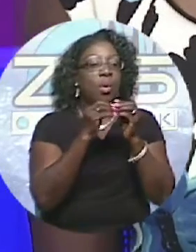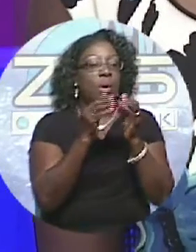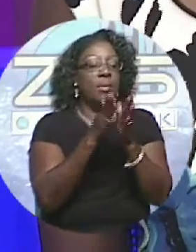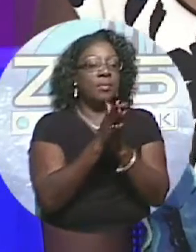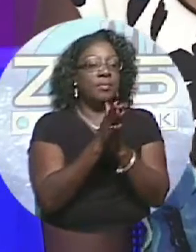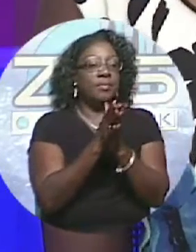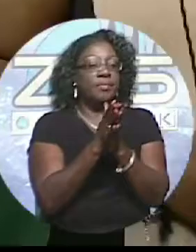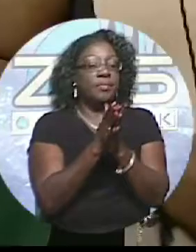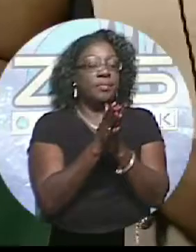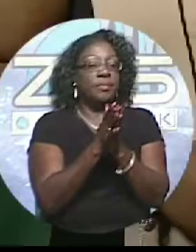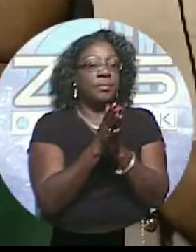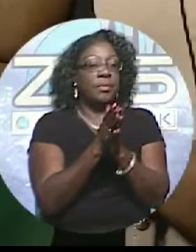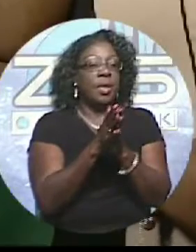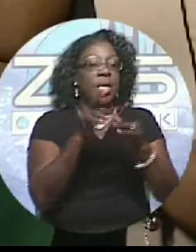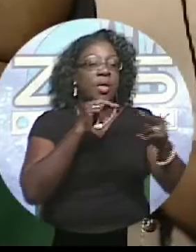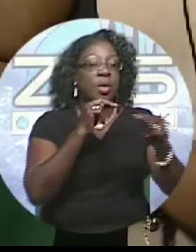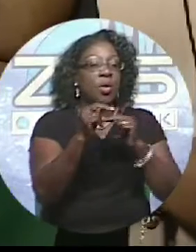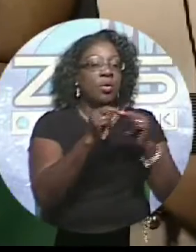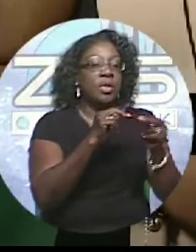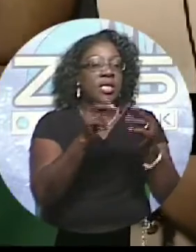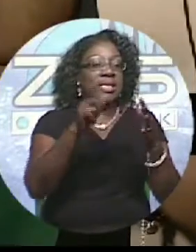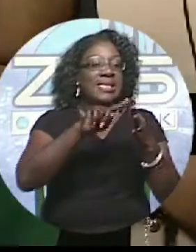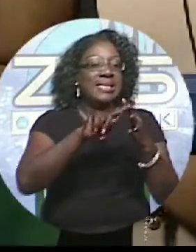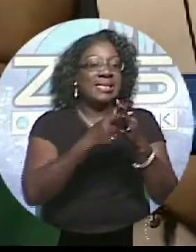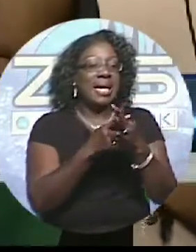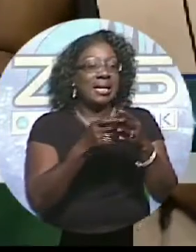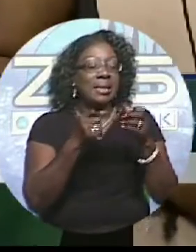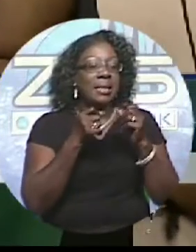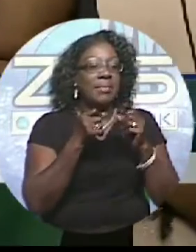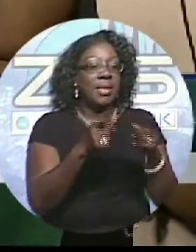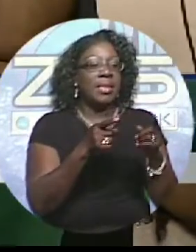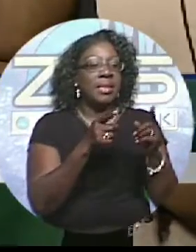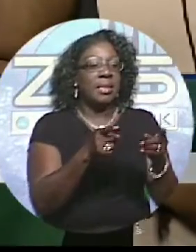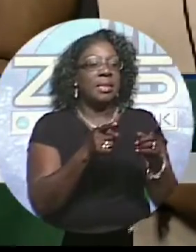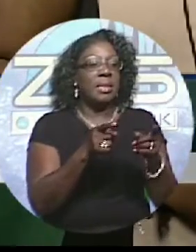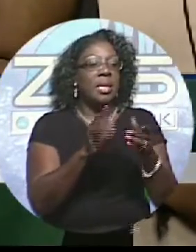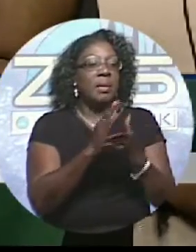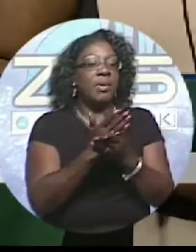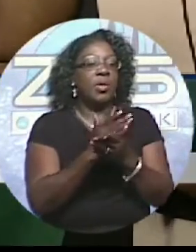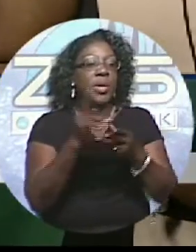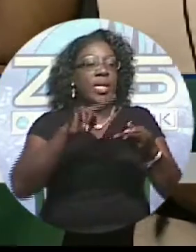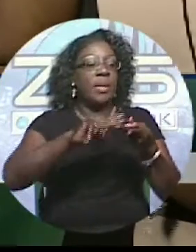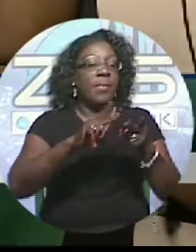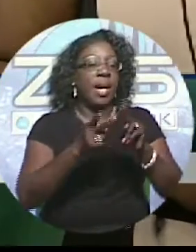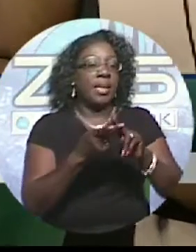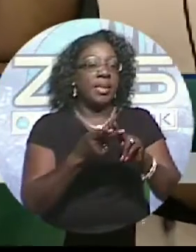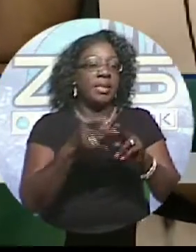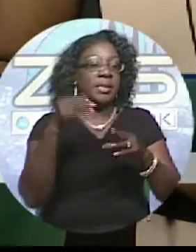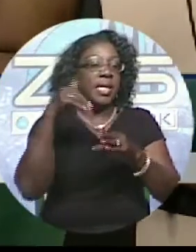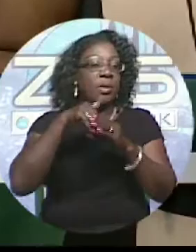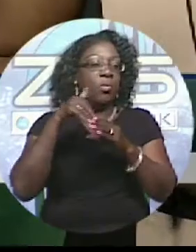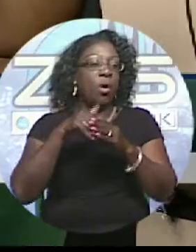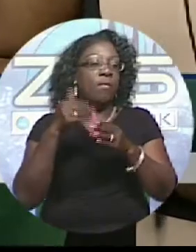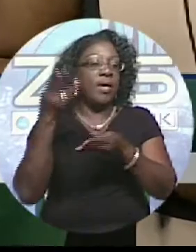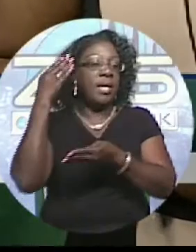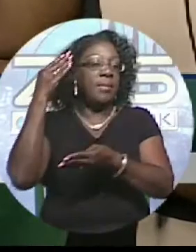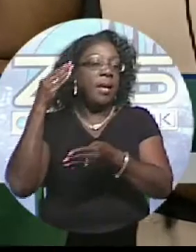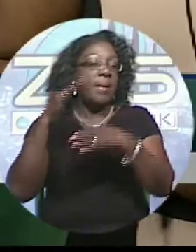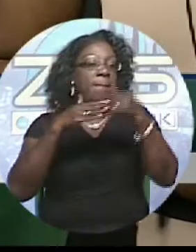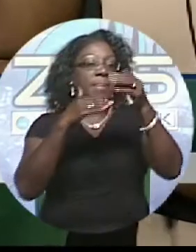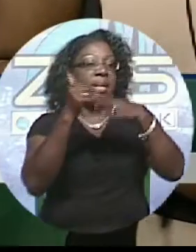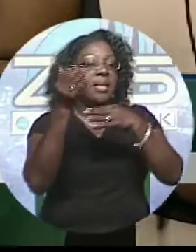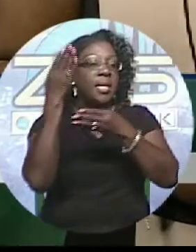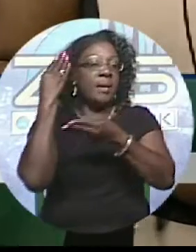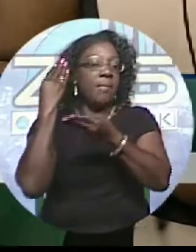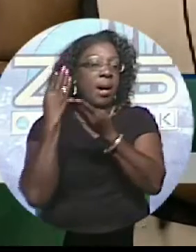story. Negotiations started immediately between parties involved in the Baha dispute after court